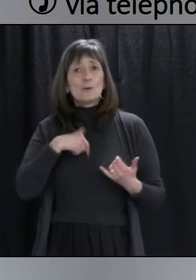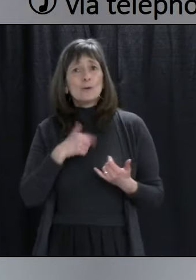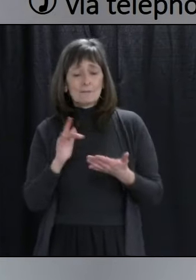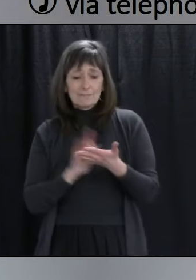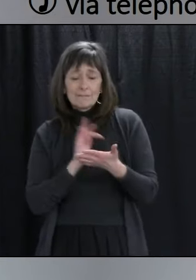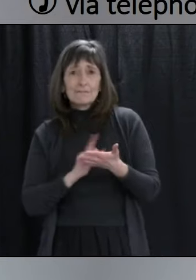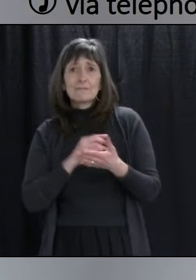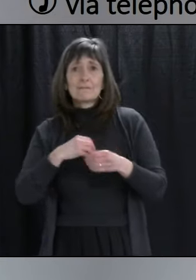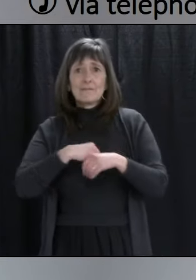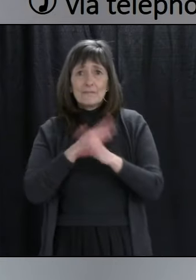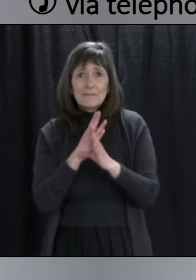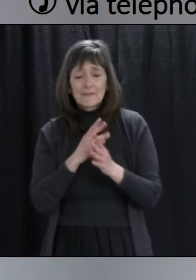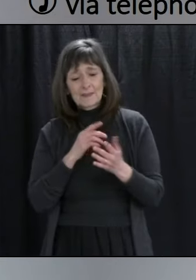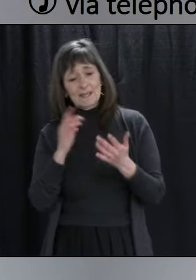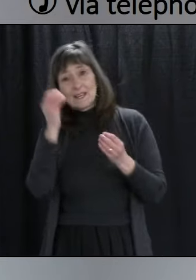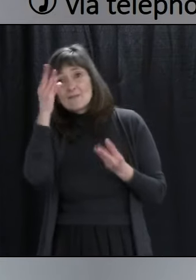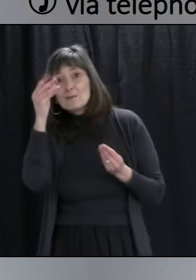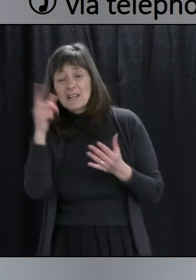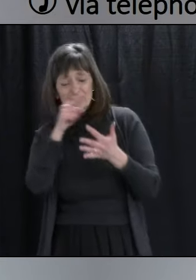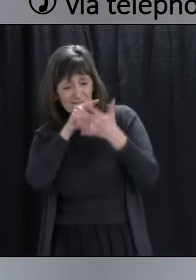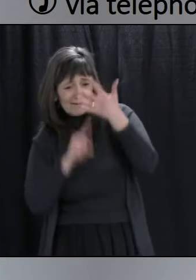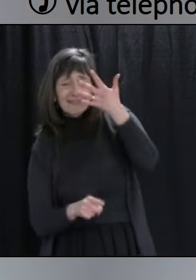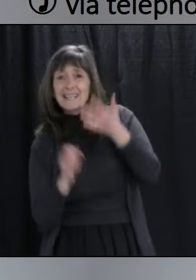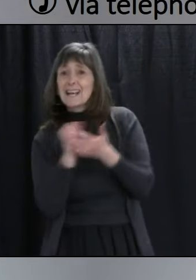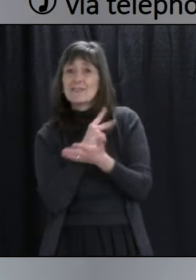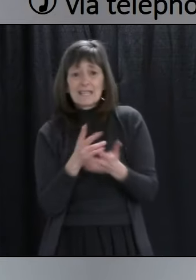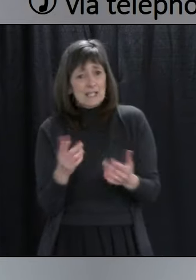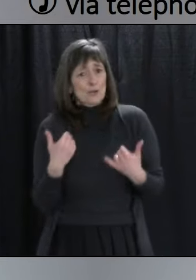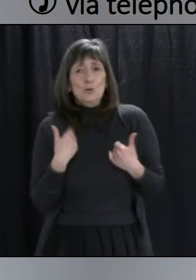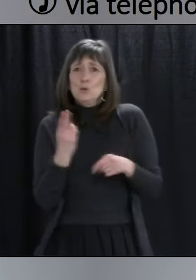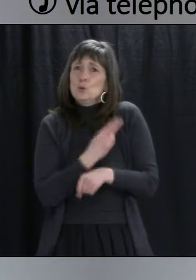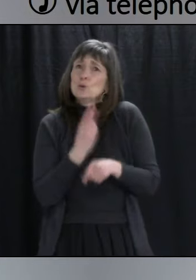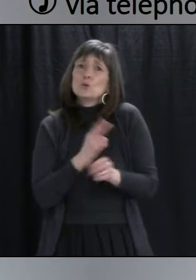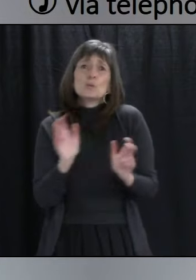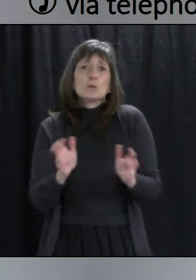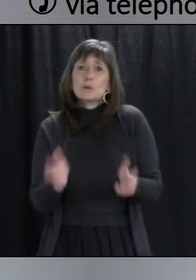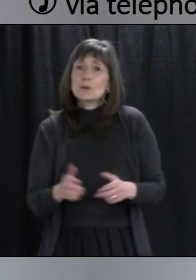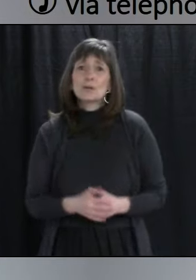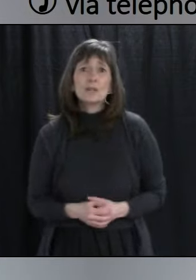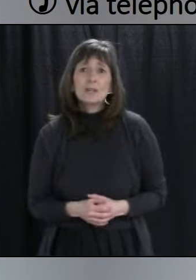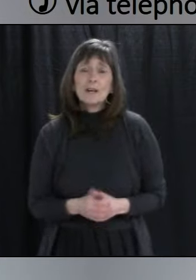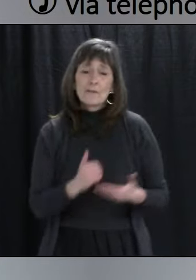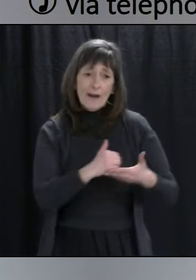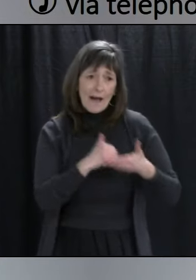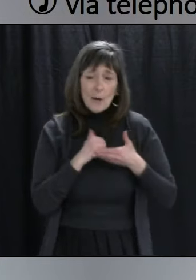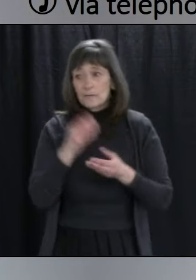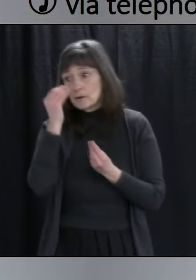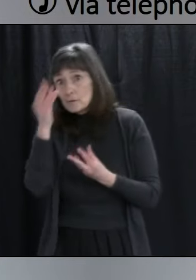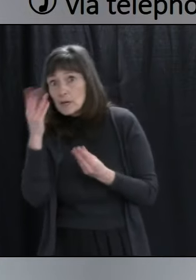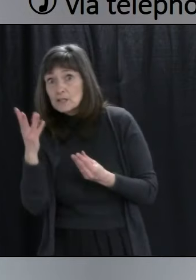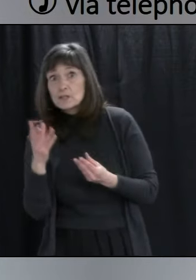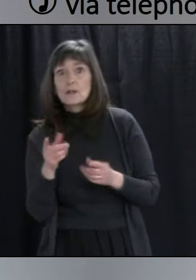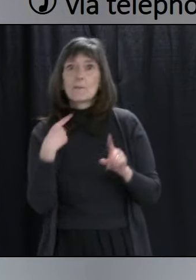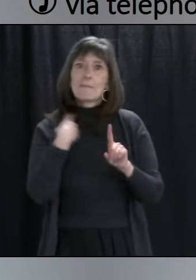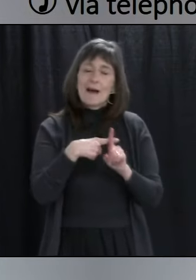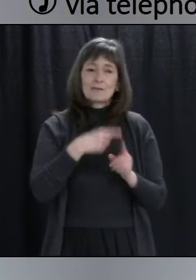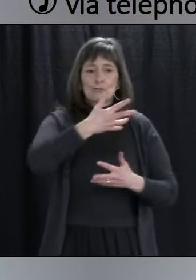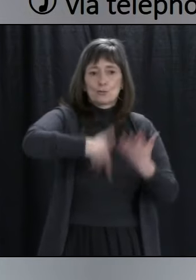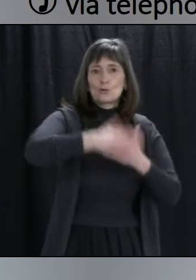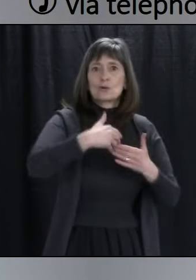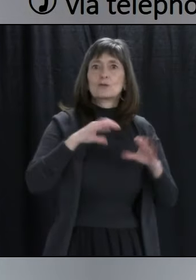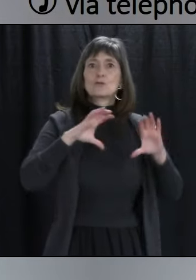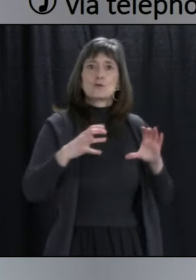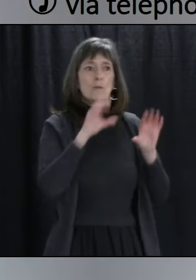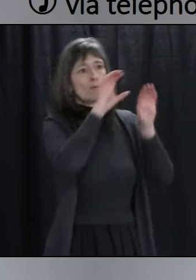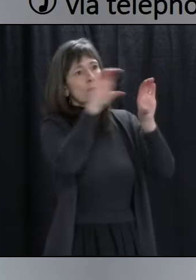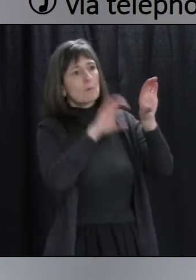information out there about how to do it. It's one click away to be able to do these kind of activities in a group and yet